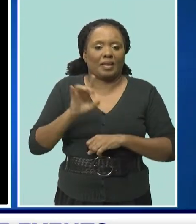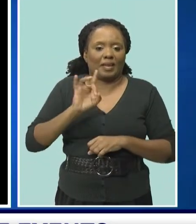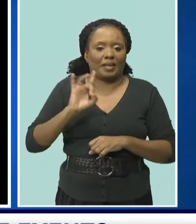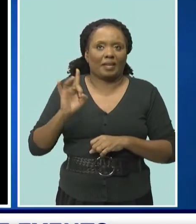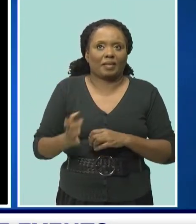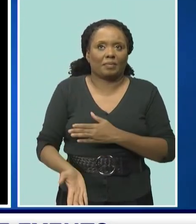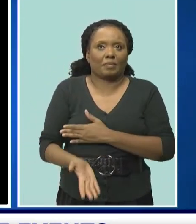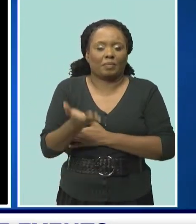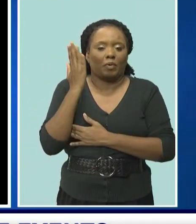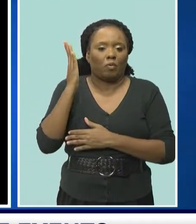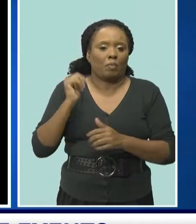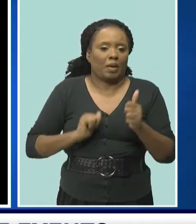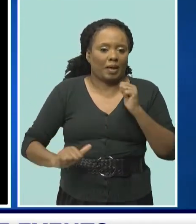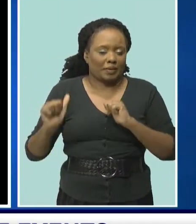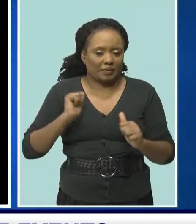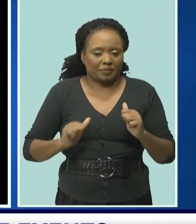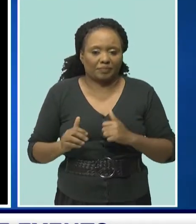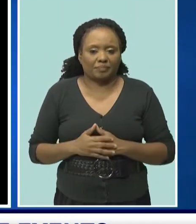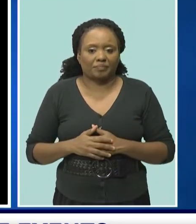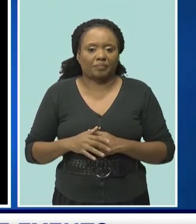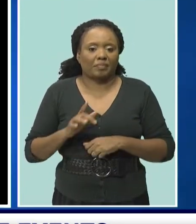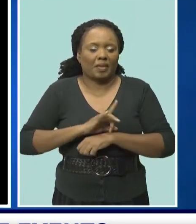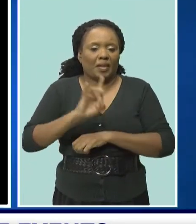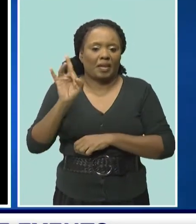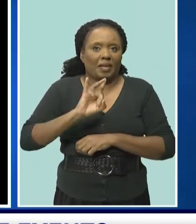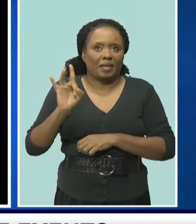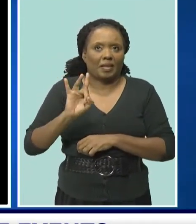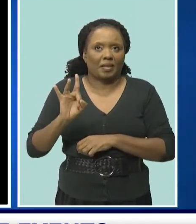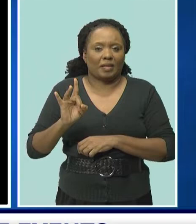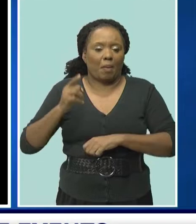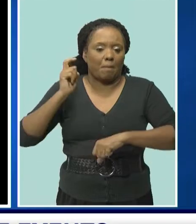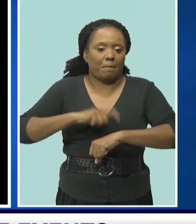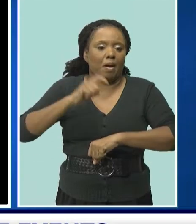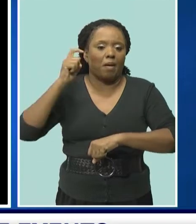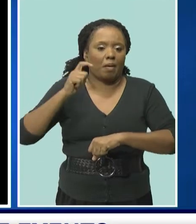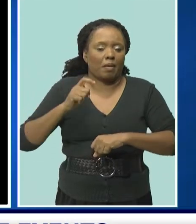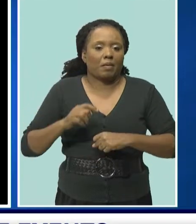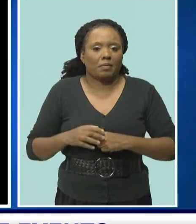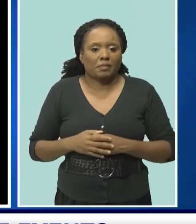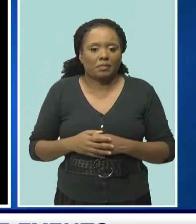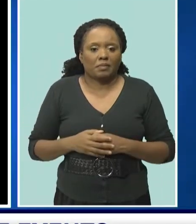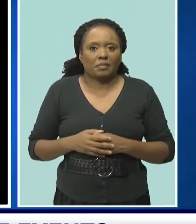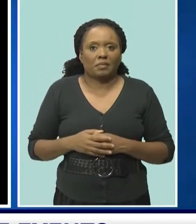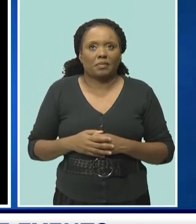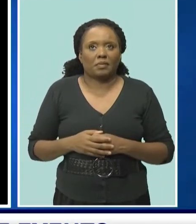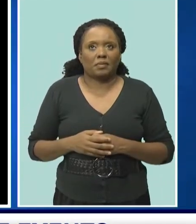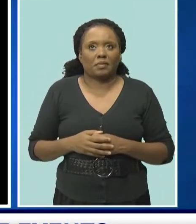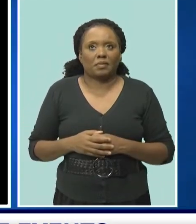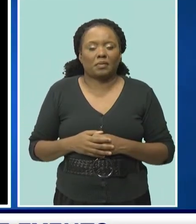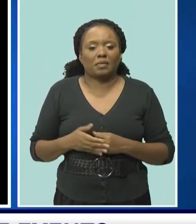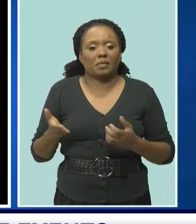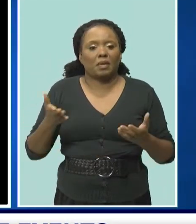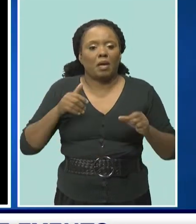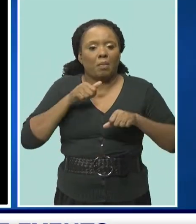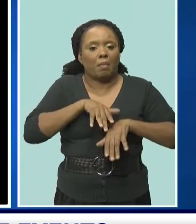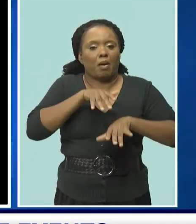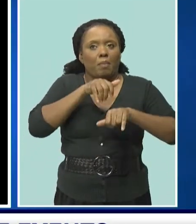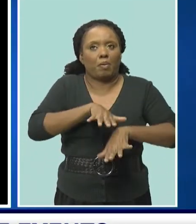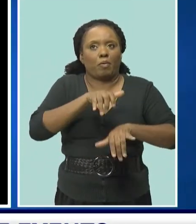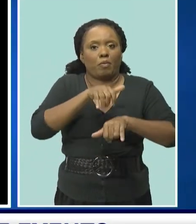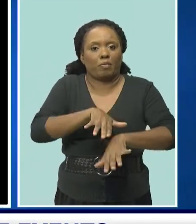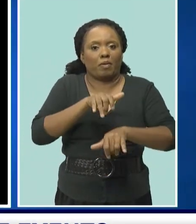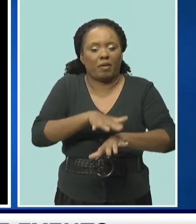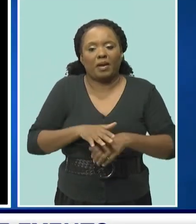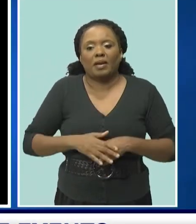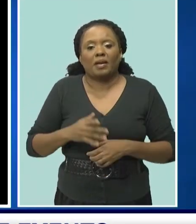be activity, Shane. 8 o'clock will be the prompt start of the ceremonial parade, conferral of